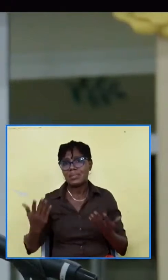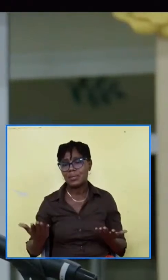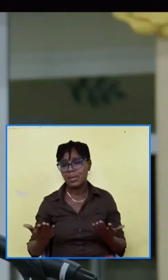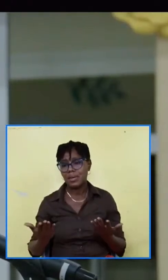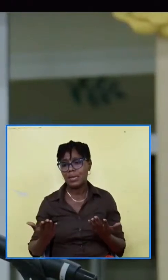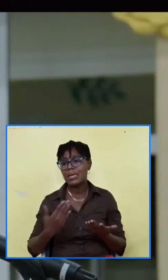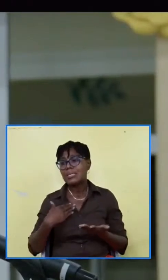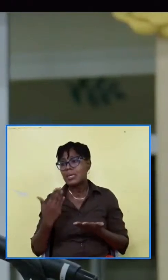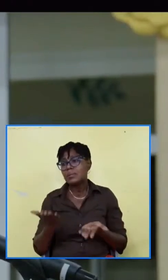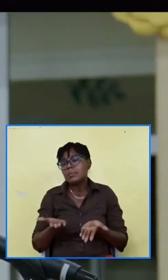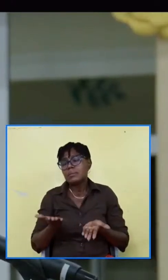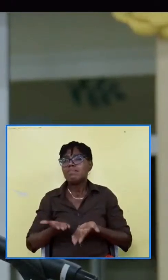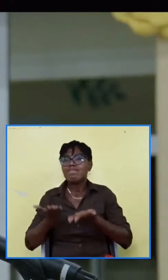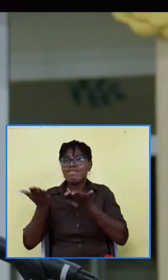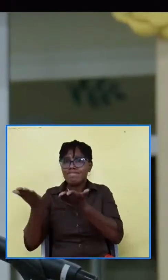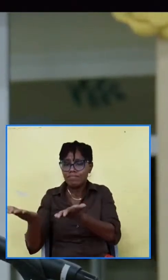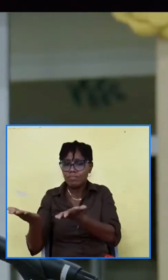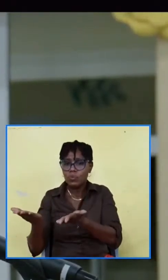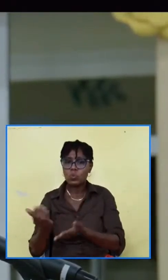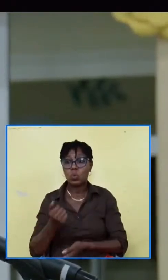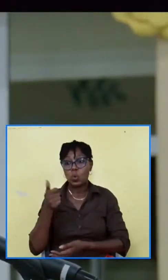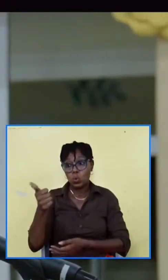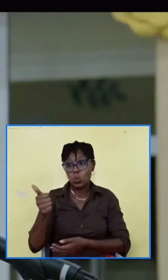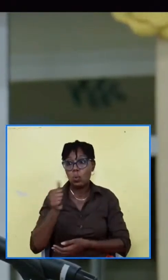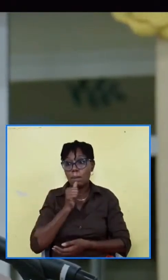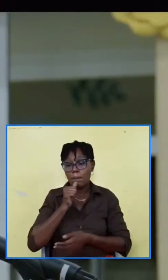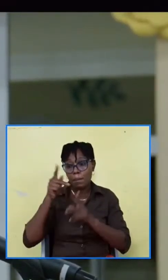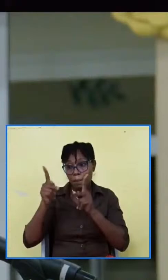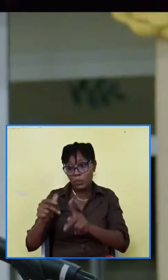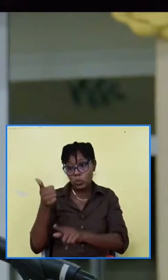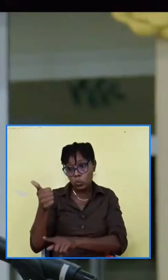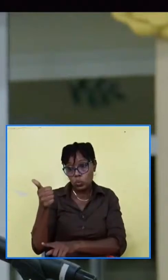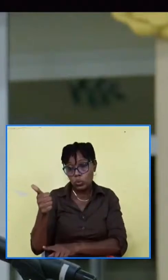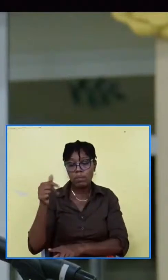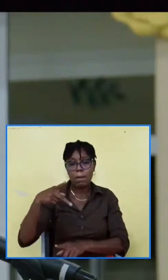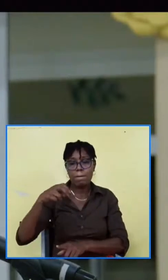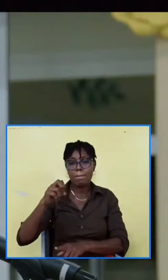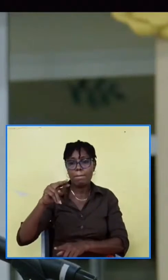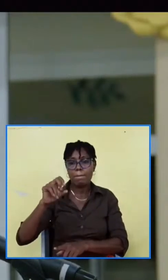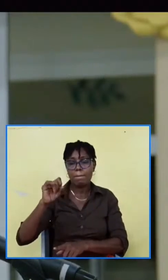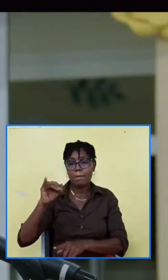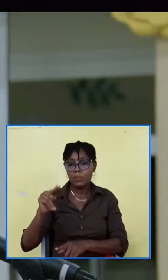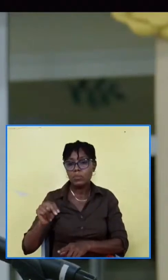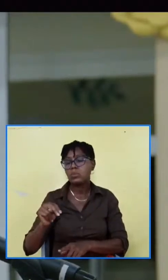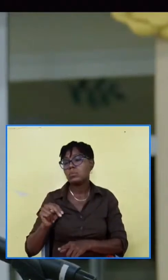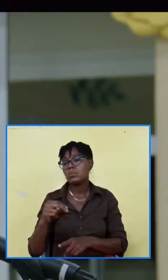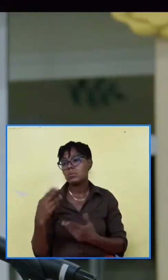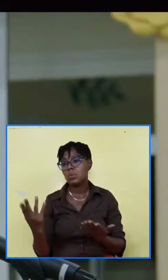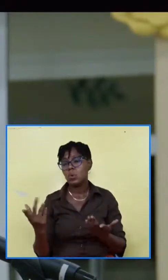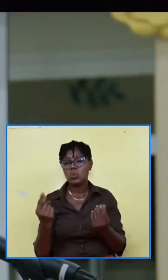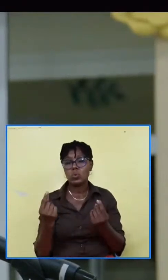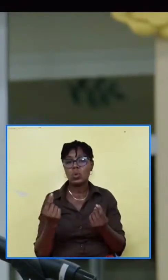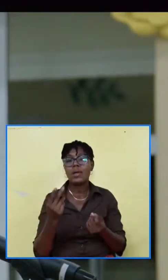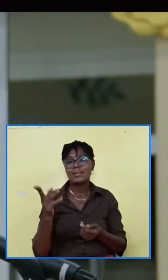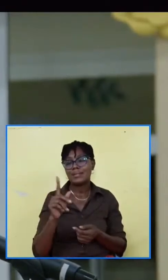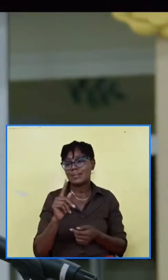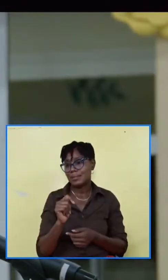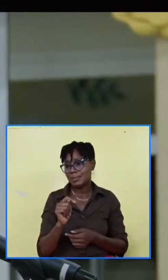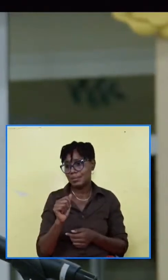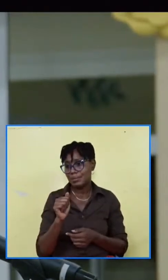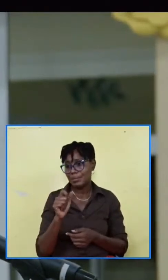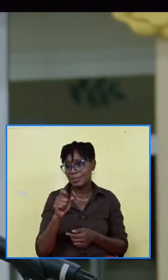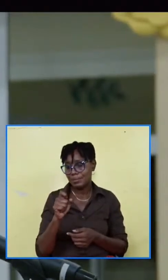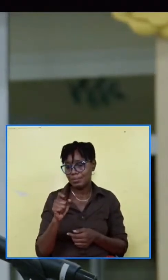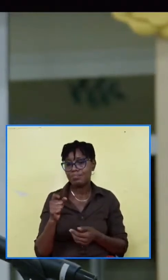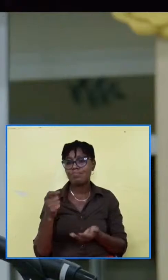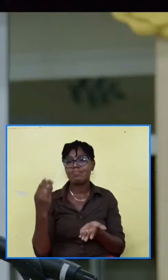incentive, say, okay, any investment as a private person you do for your own pension, for another pillar, is deductible from your tax income, from your personal